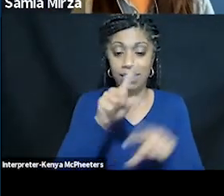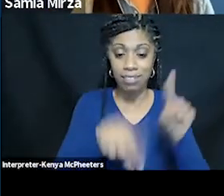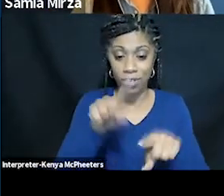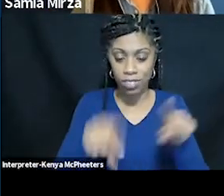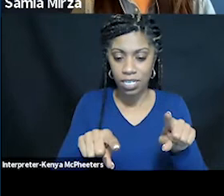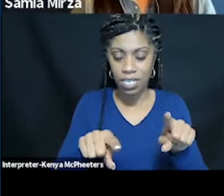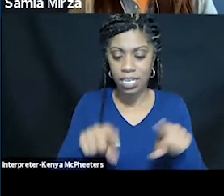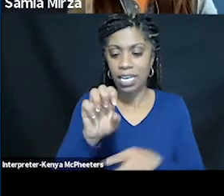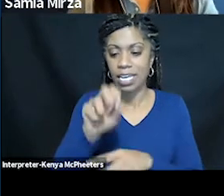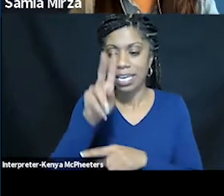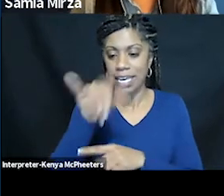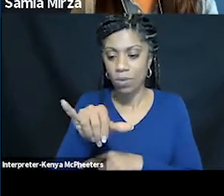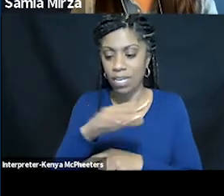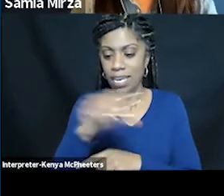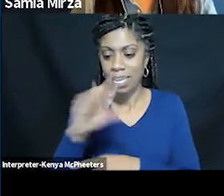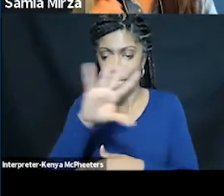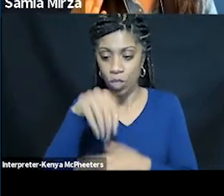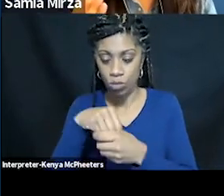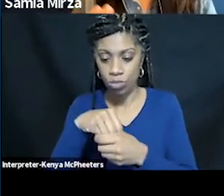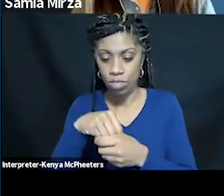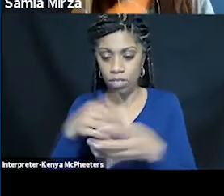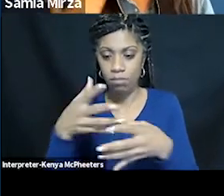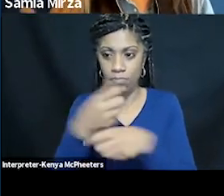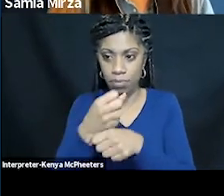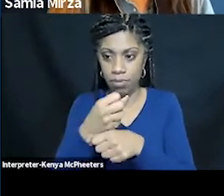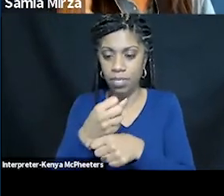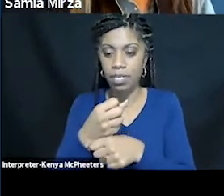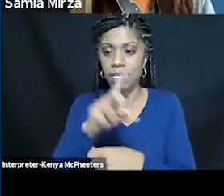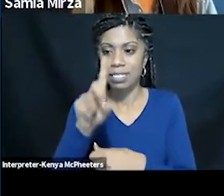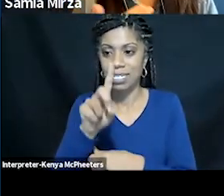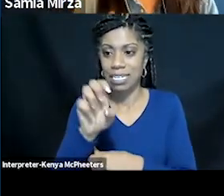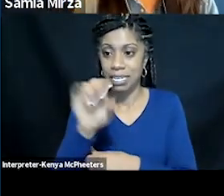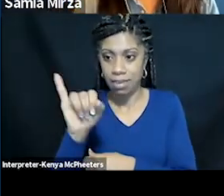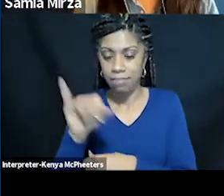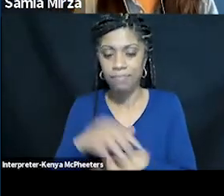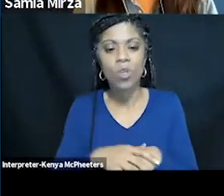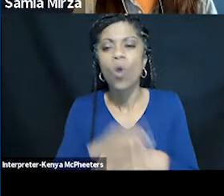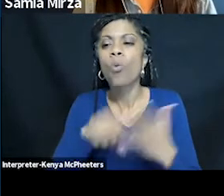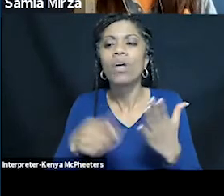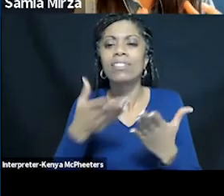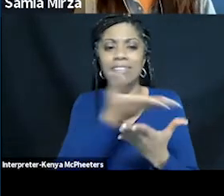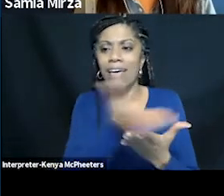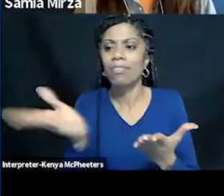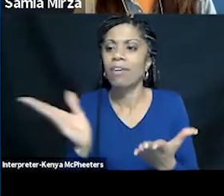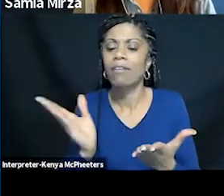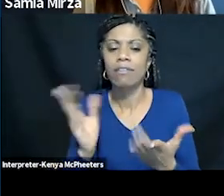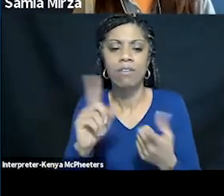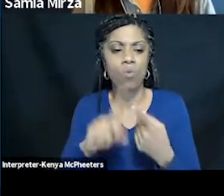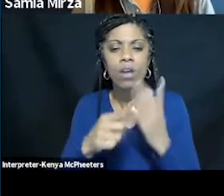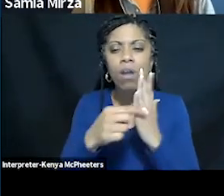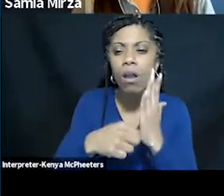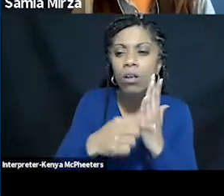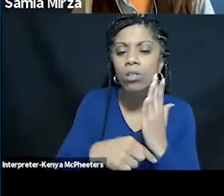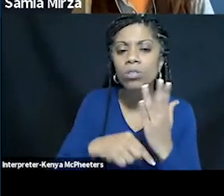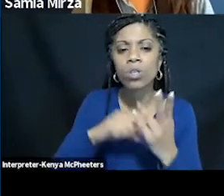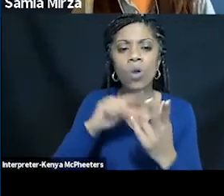as a concept, but what are the resources, guides, research, articles, best thinking around the communications